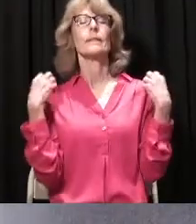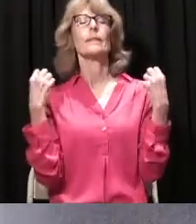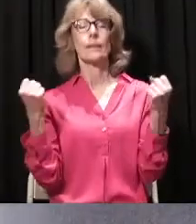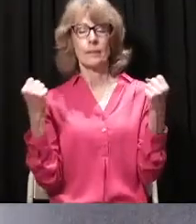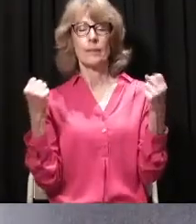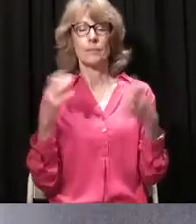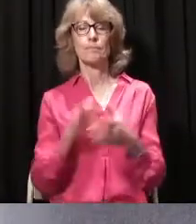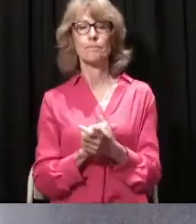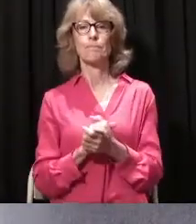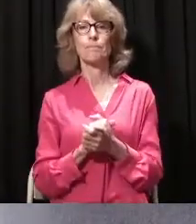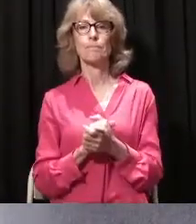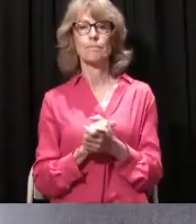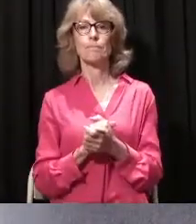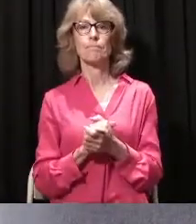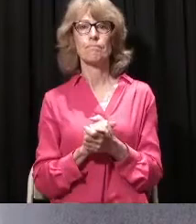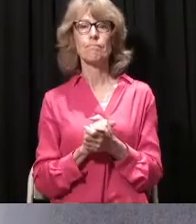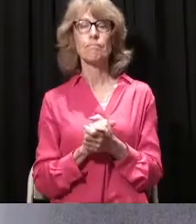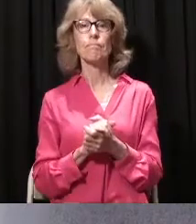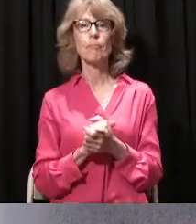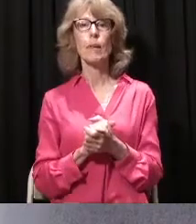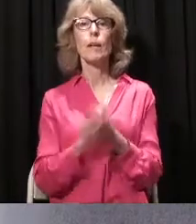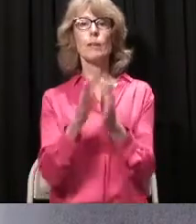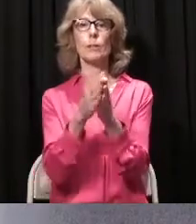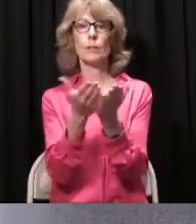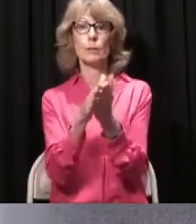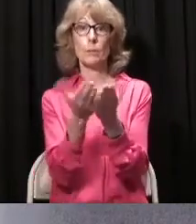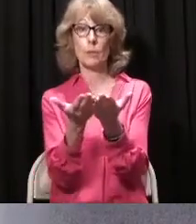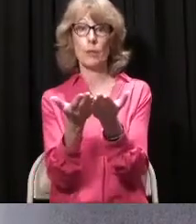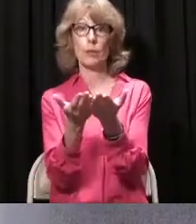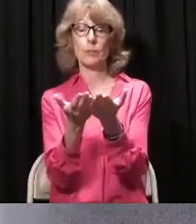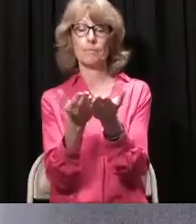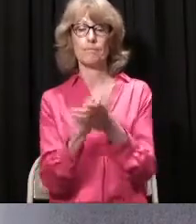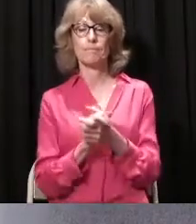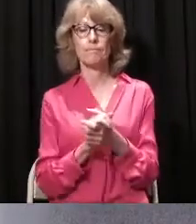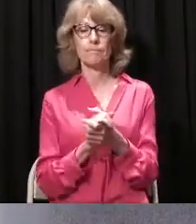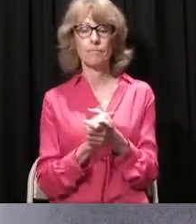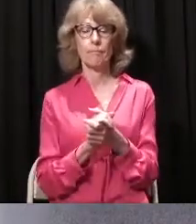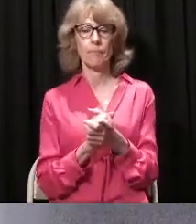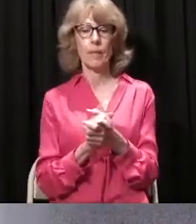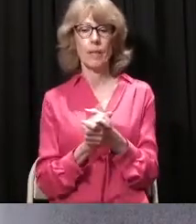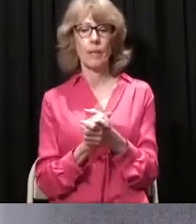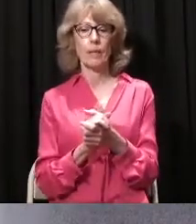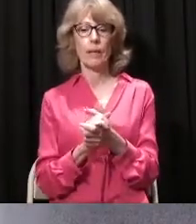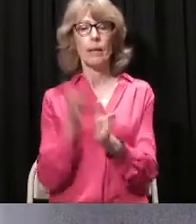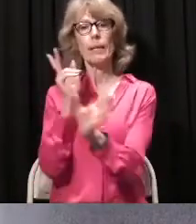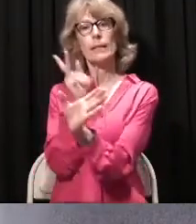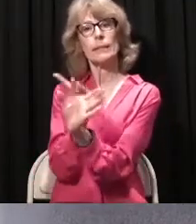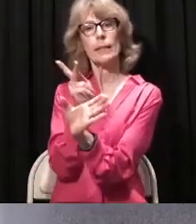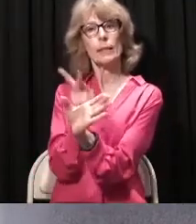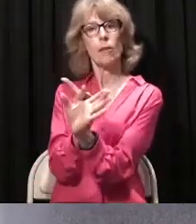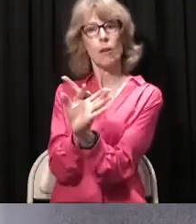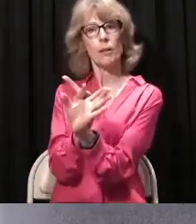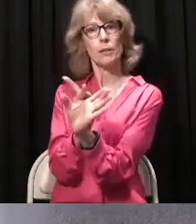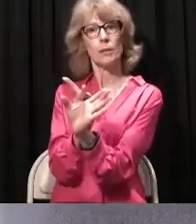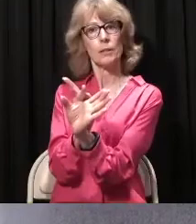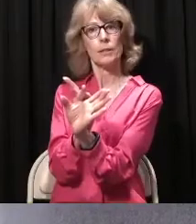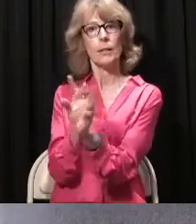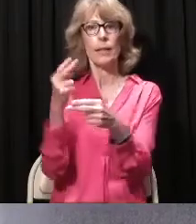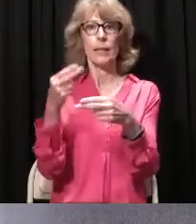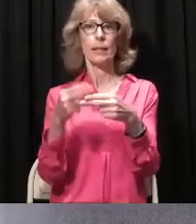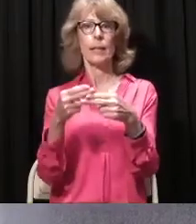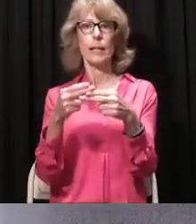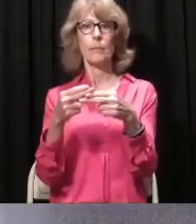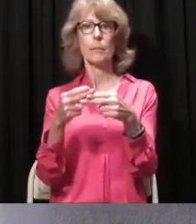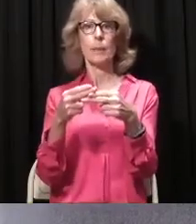Moments. And one of the most memorable parts of this book is that it tells a story about this psychologist named Martin Seligman. And Martin